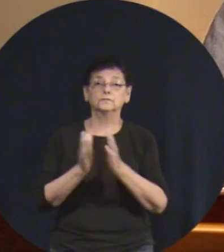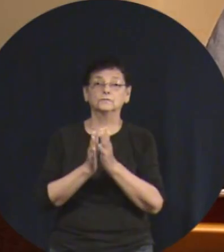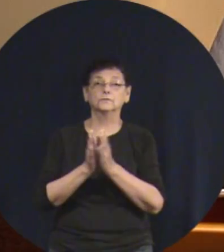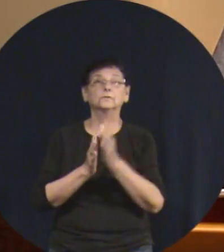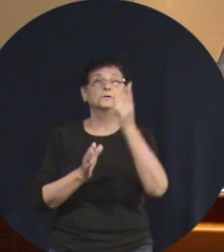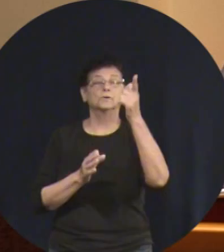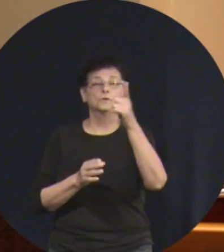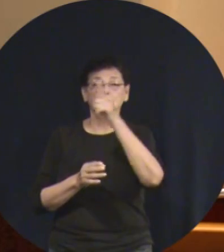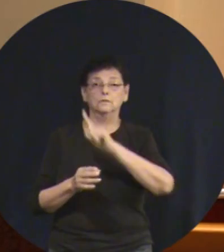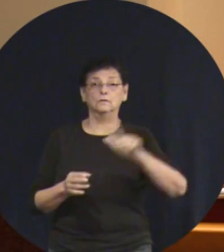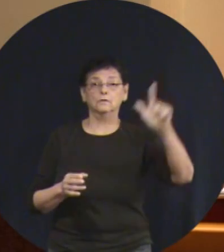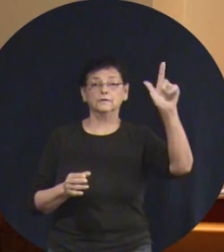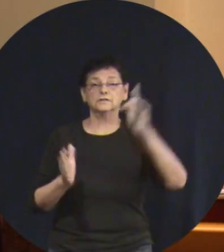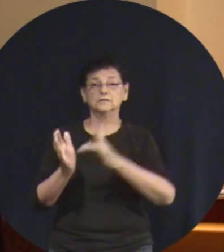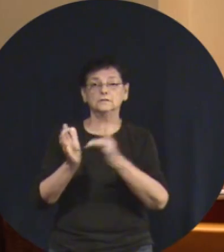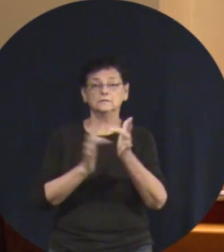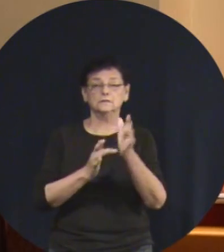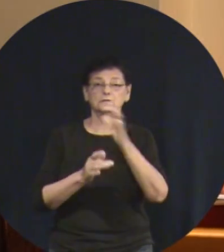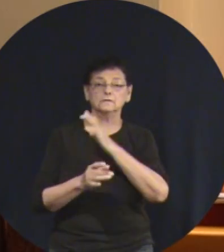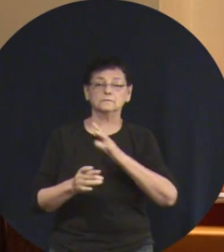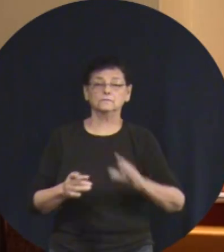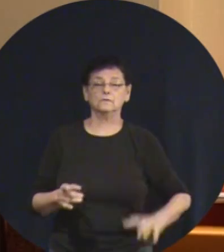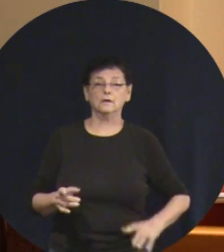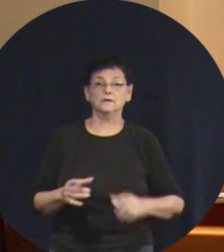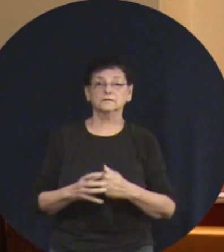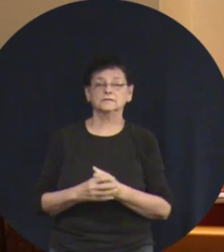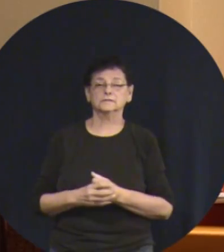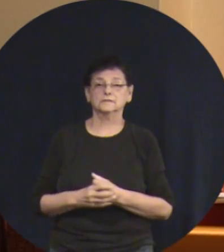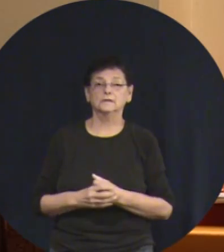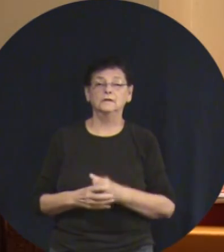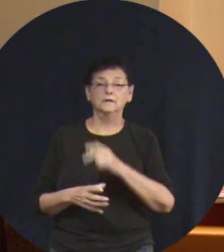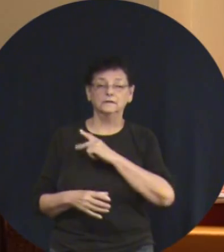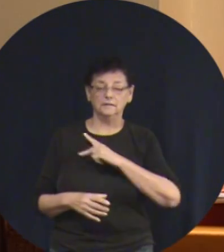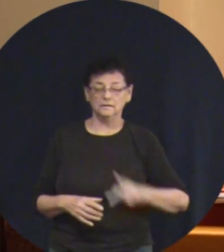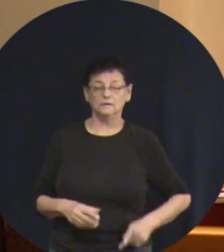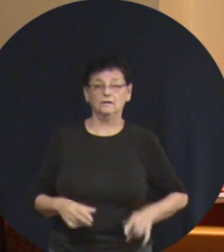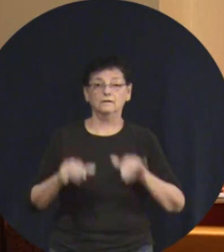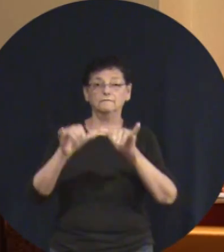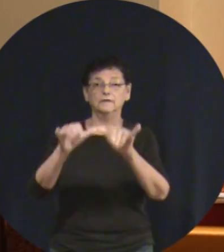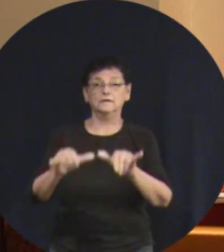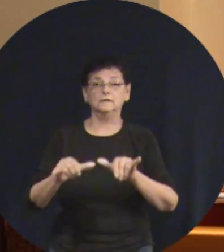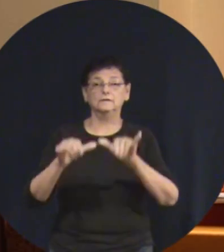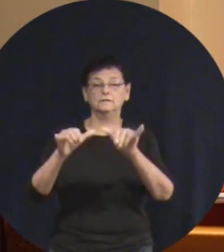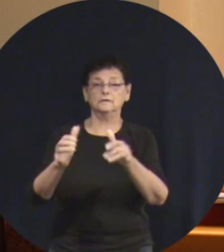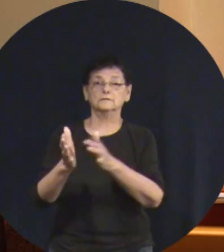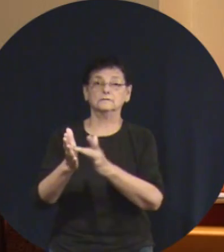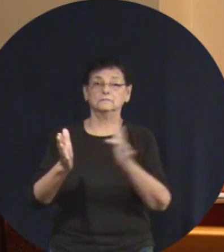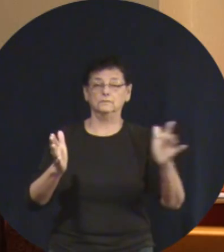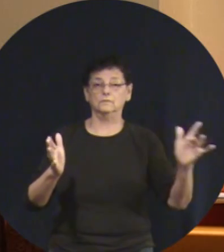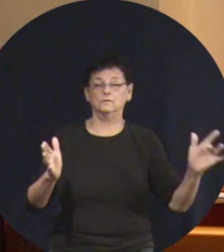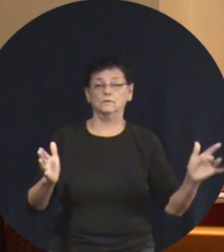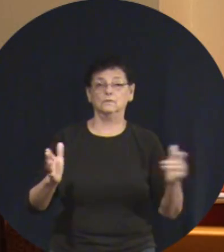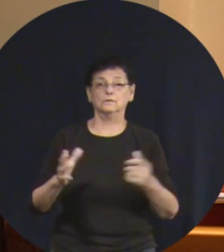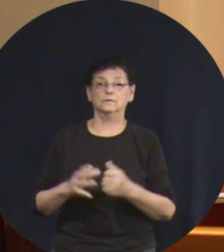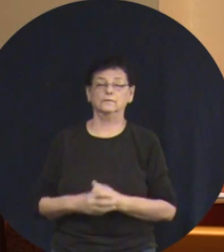Praise to you, Lord Jesus Christ, King of